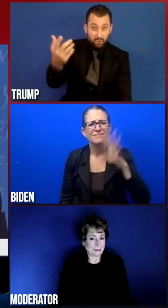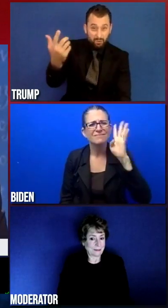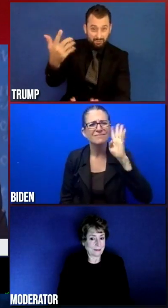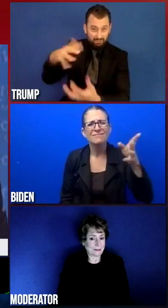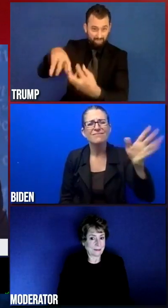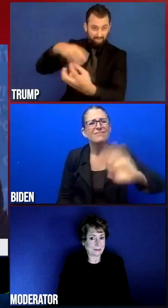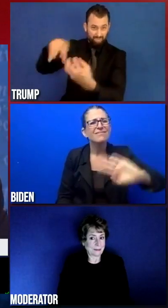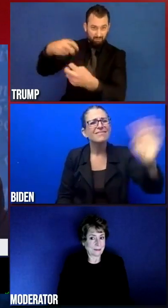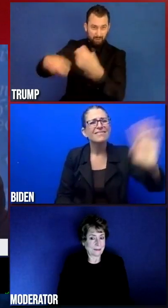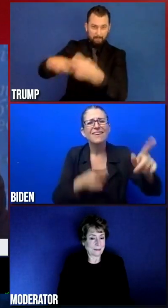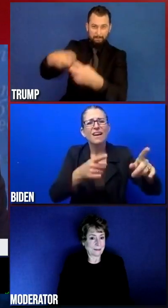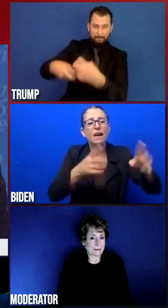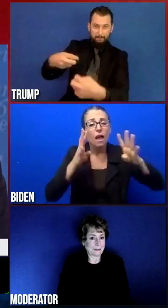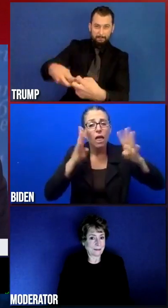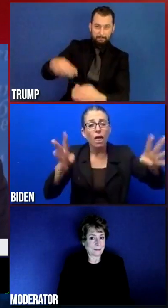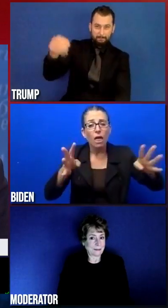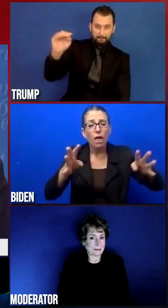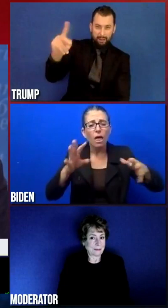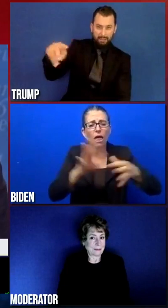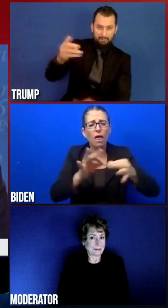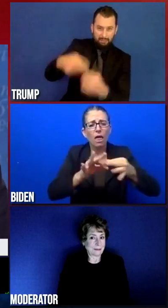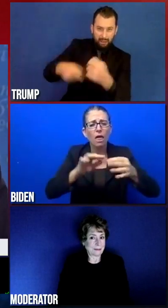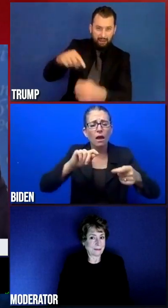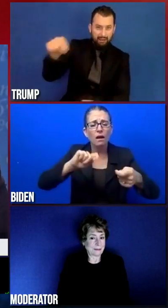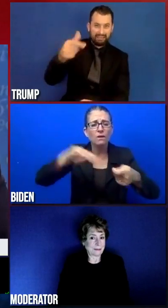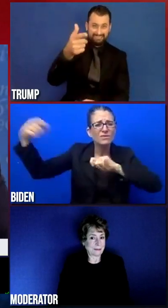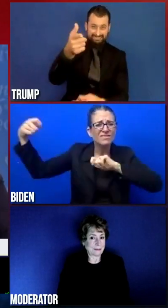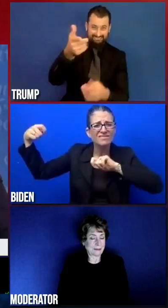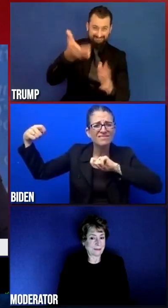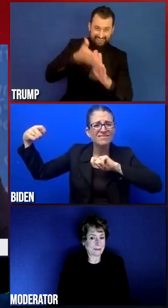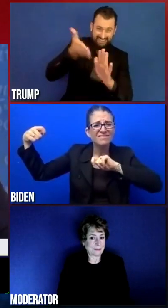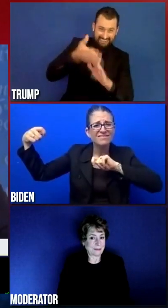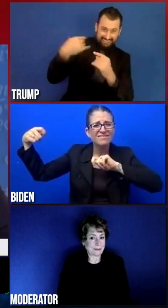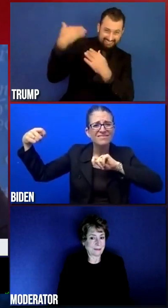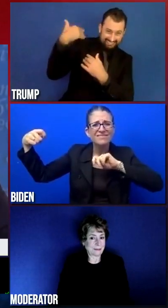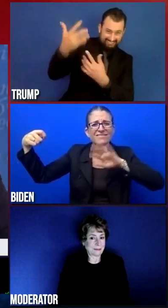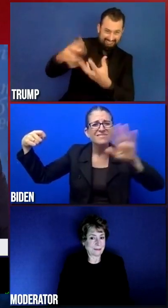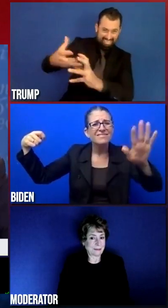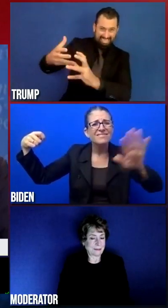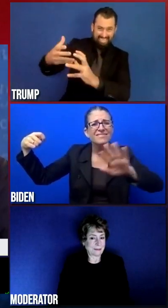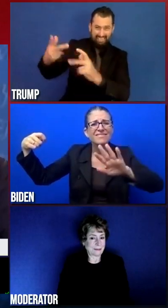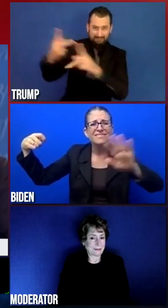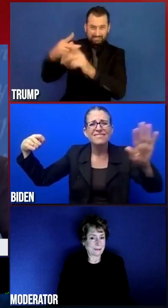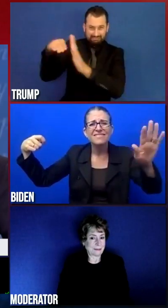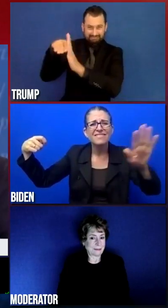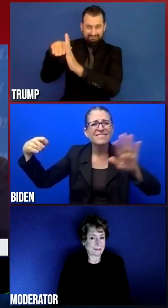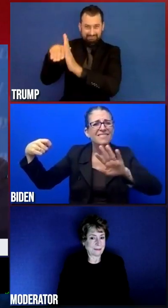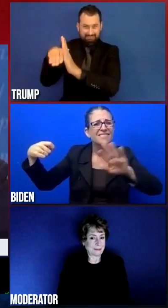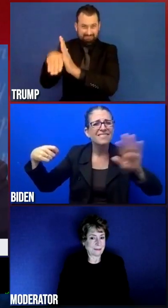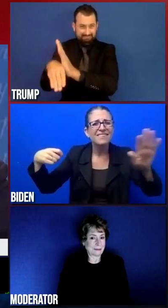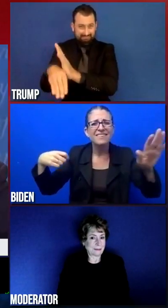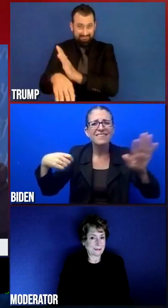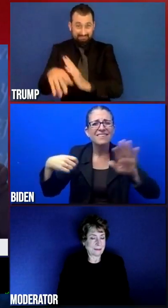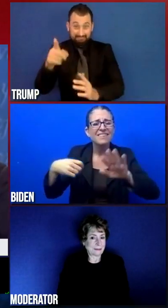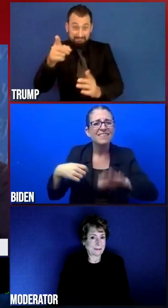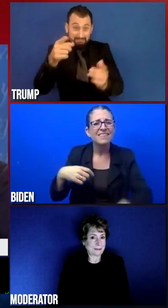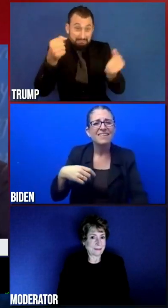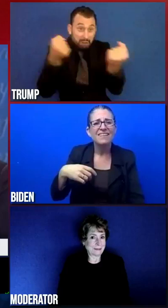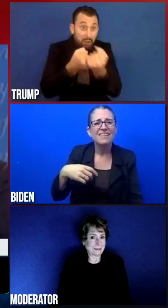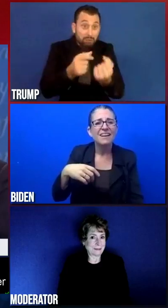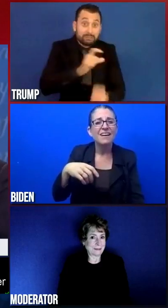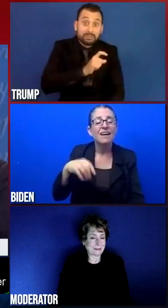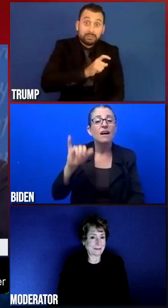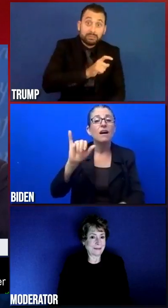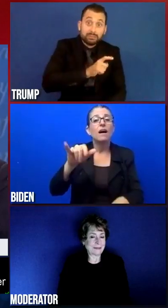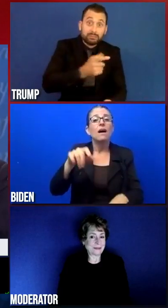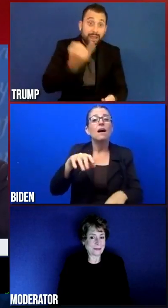talk like you about law and order. Violent and you crime, still haven't mentioned. violent Are you crime. in favor of law and order? I'm in favor of law. You follow it. Are you in favor of